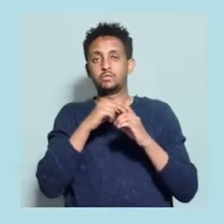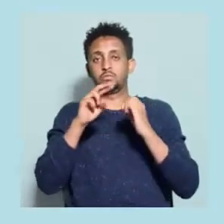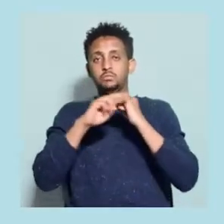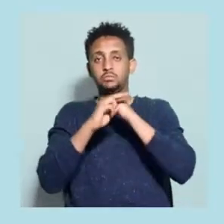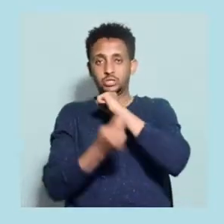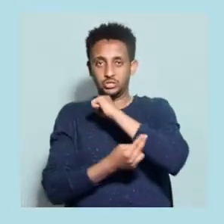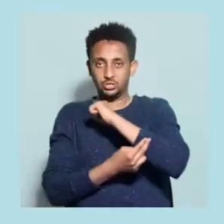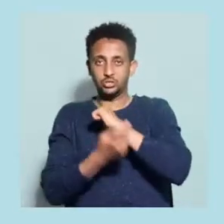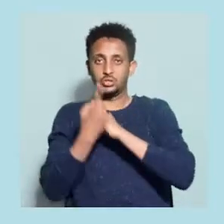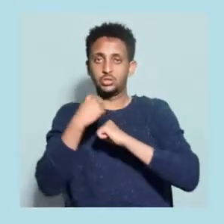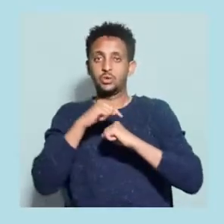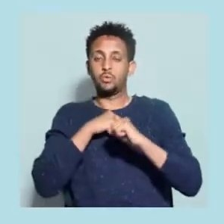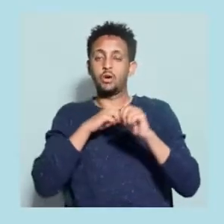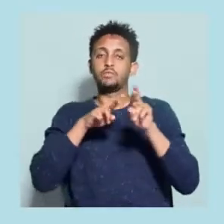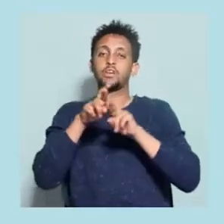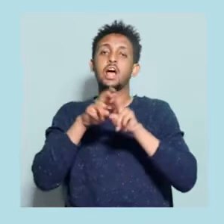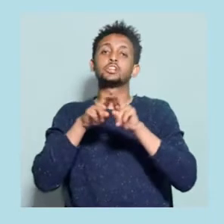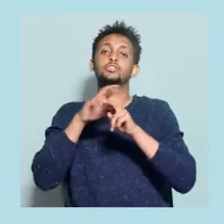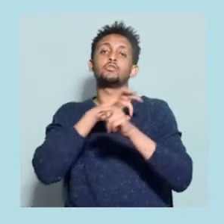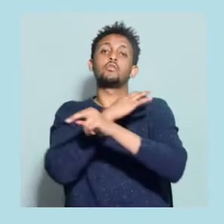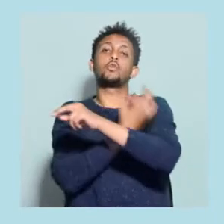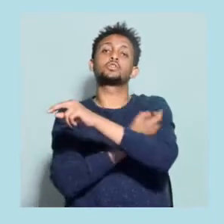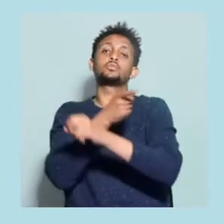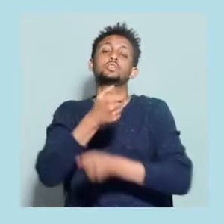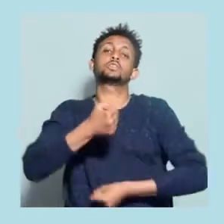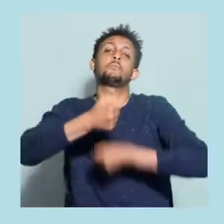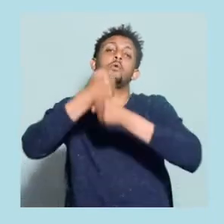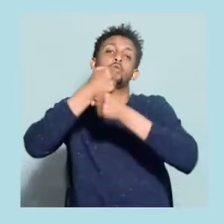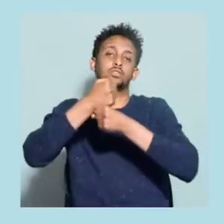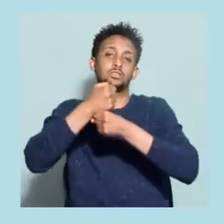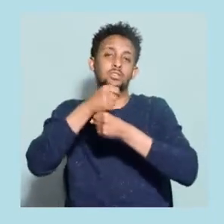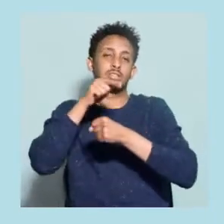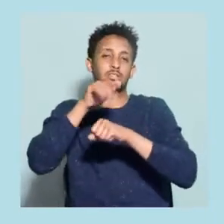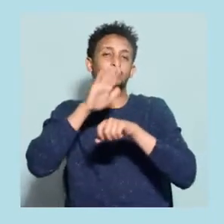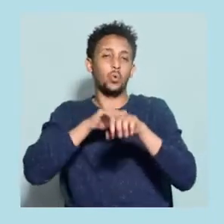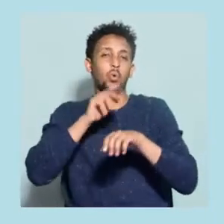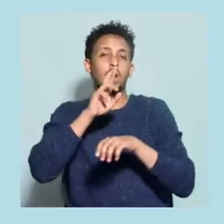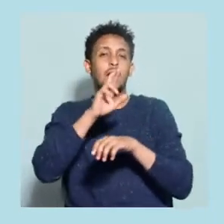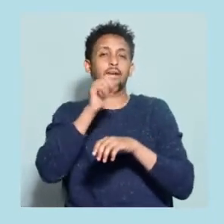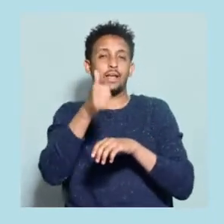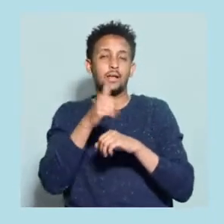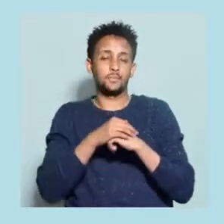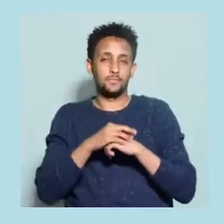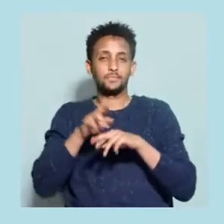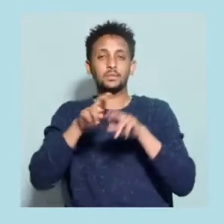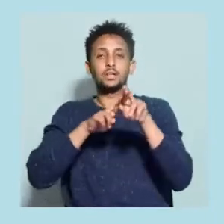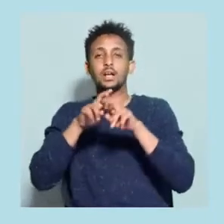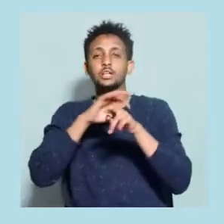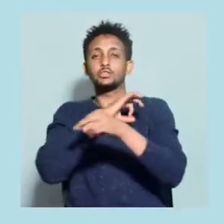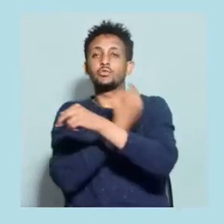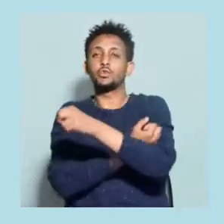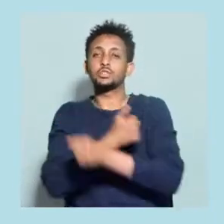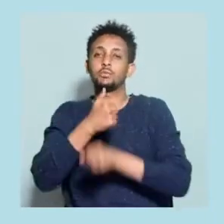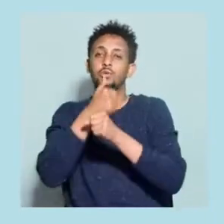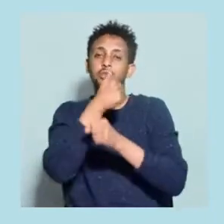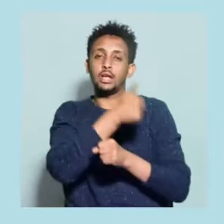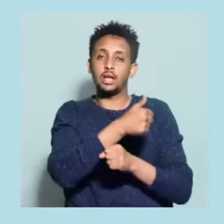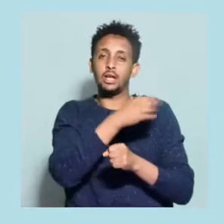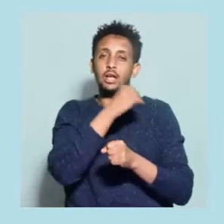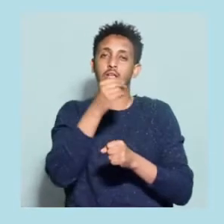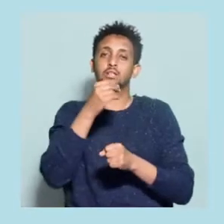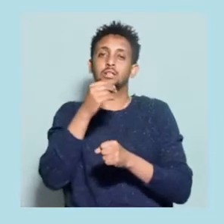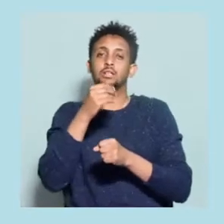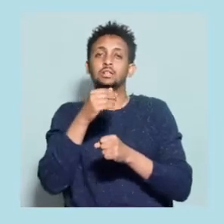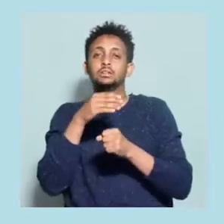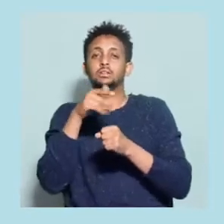here you do have reaction force on the support, call it RA, the reaction force on support A, and